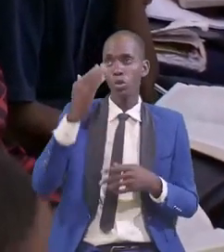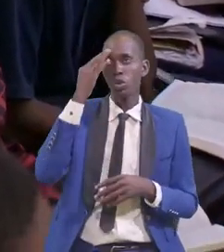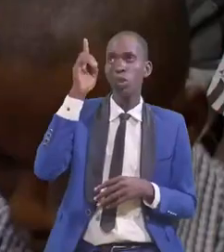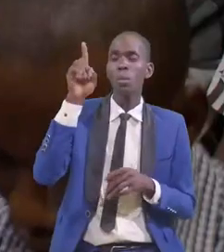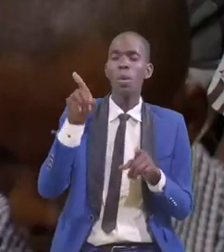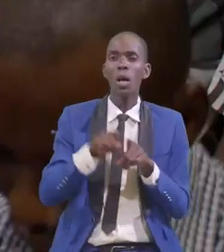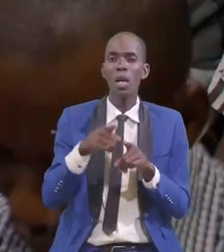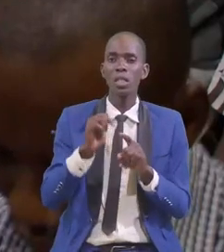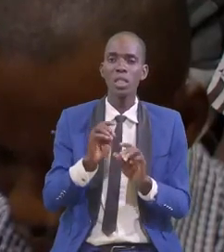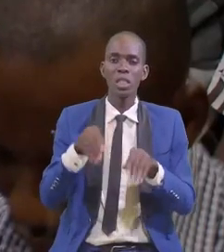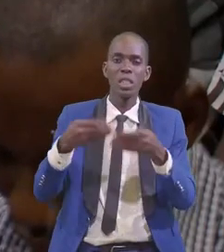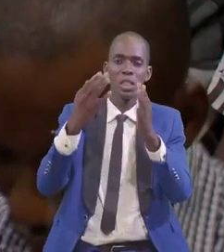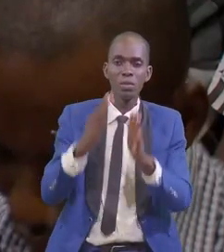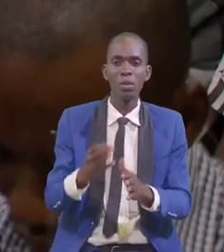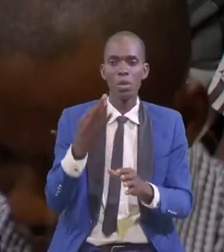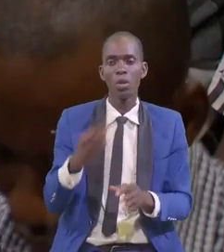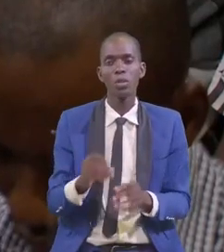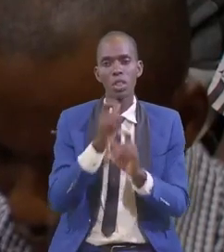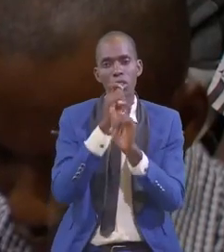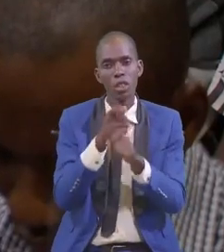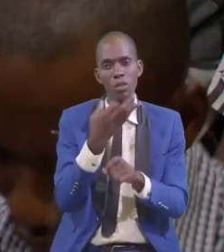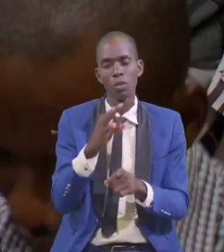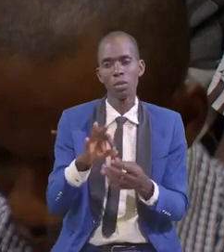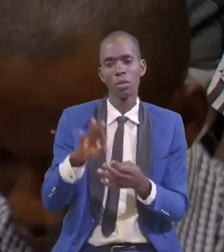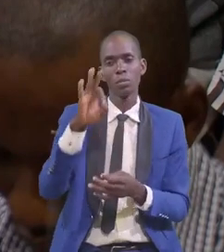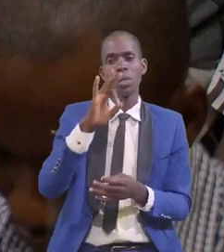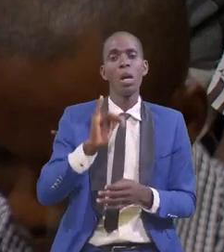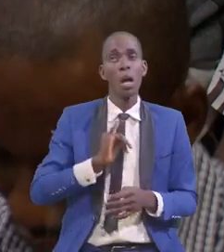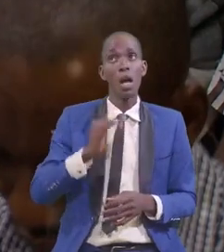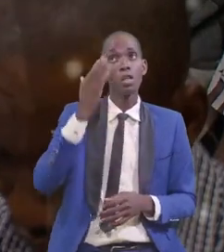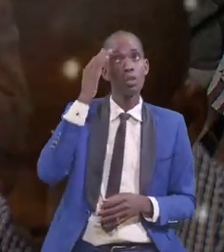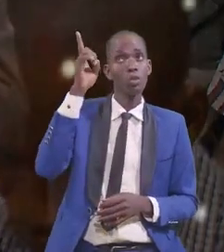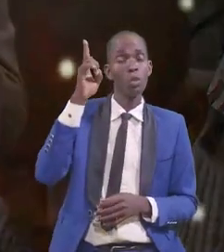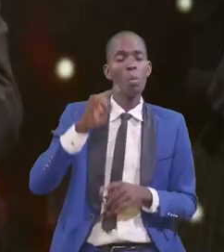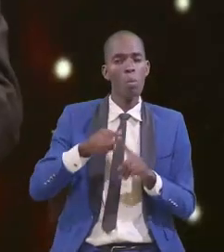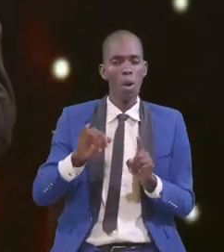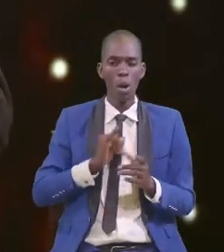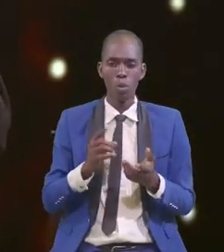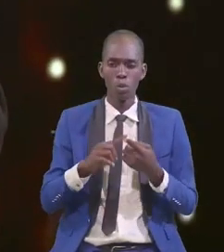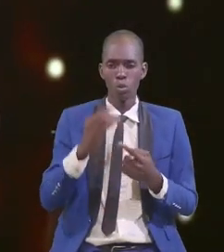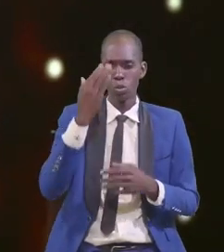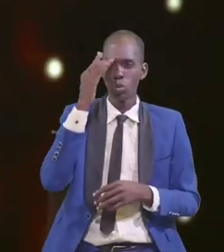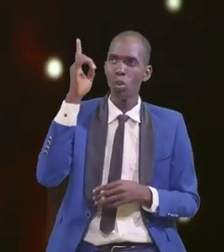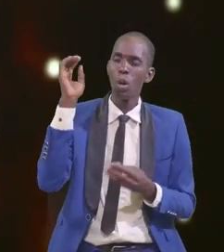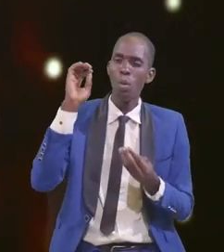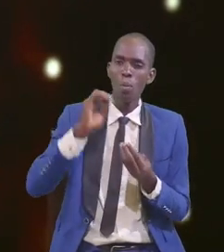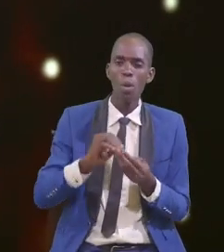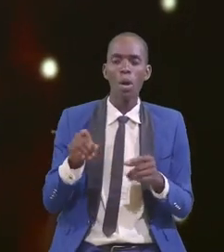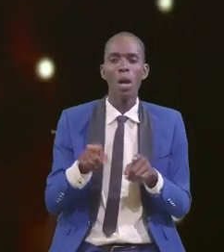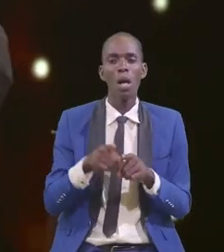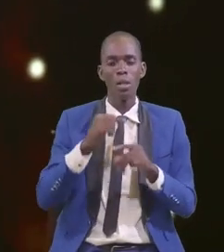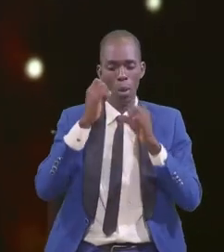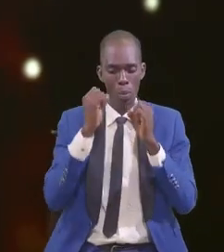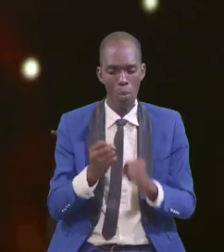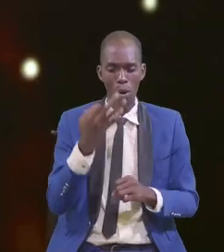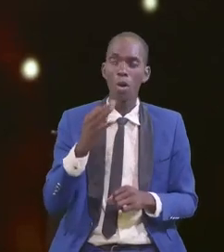the gifts of the Spirit. I know him. I want to know him more as the power of God in